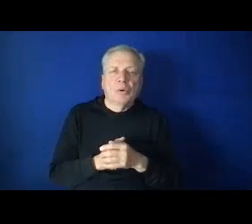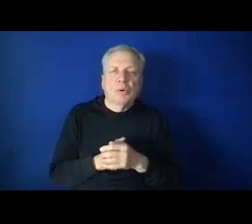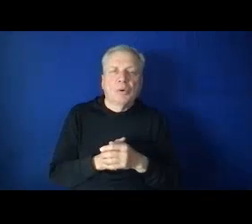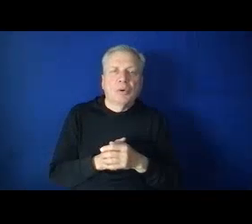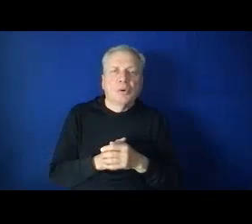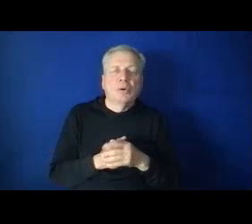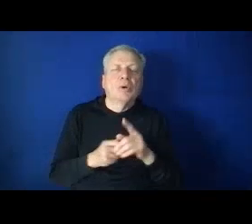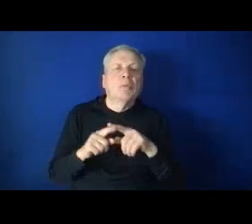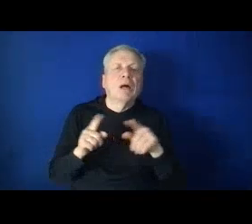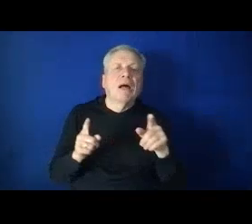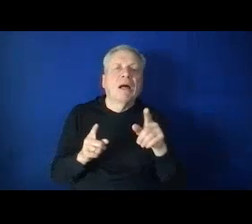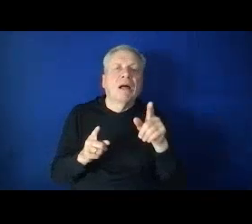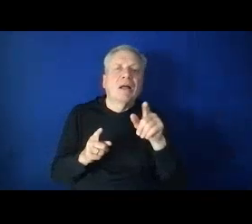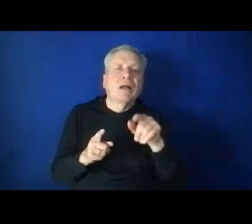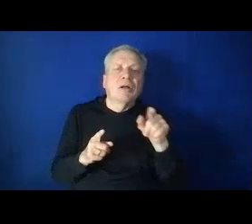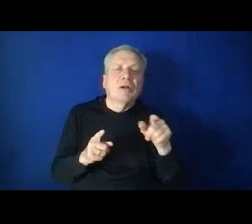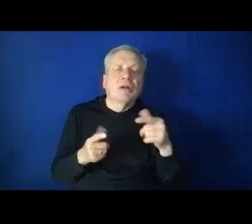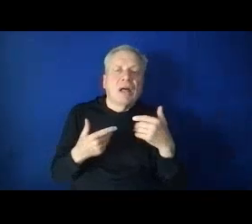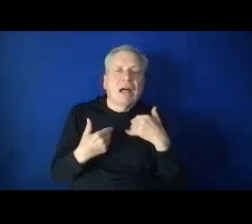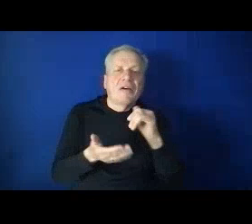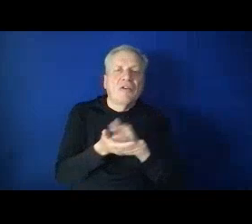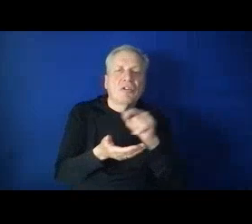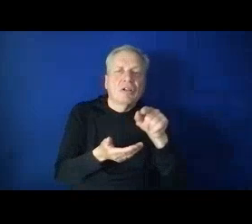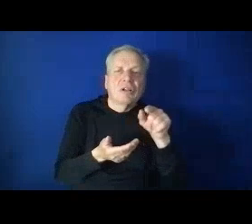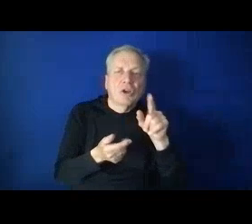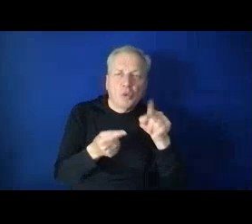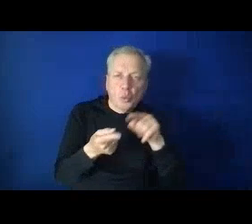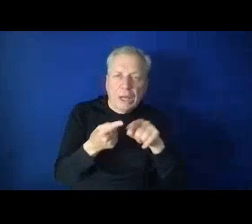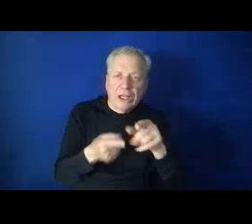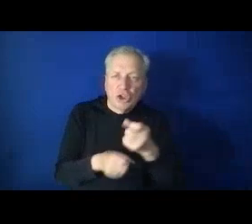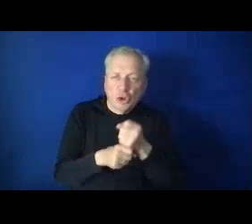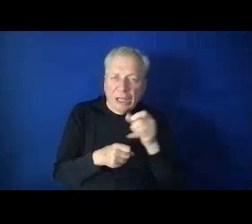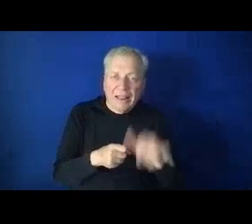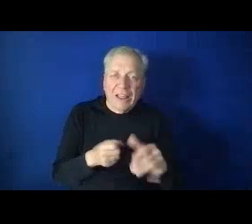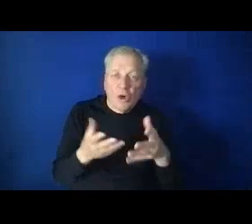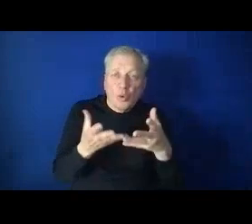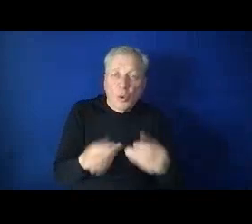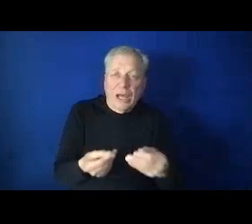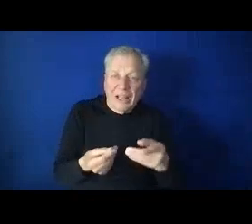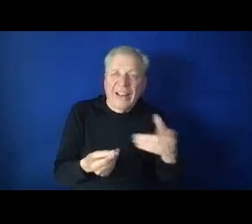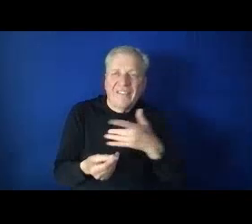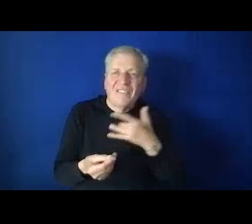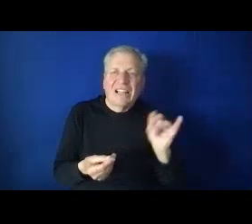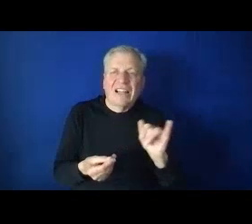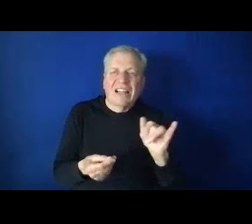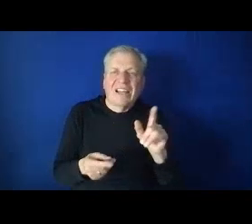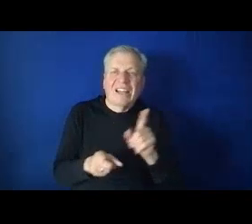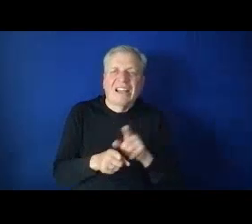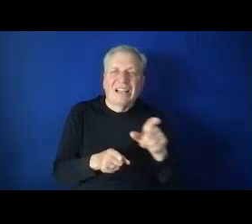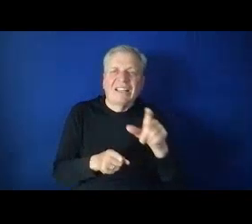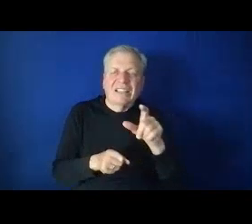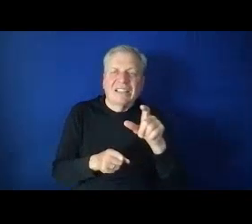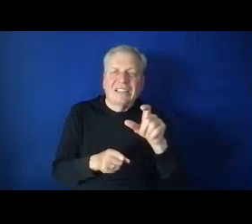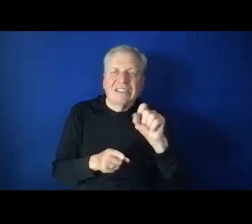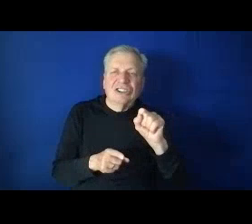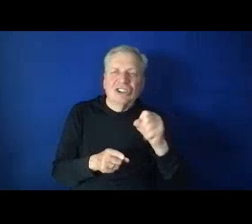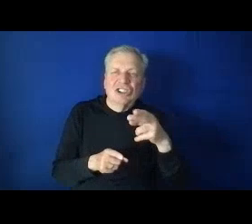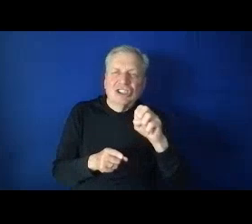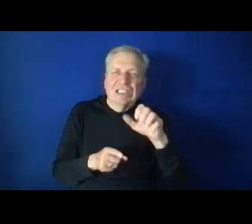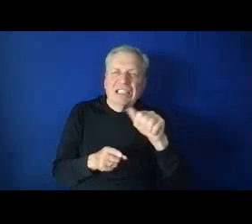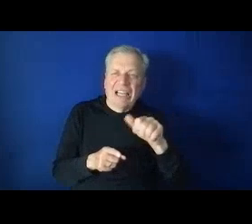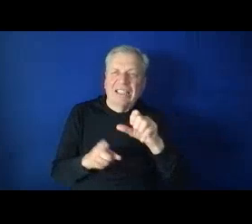But the seeds are have these hairs on them, and when you get them wet, they feel like a chia seed, and they're